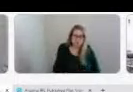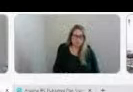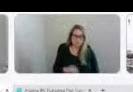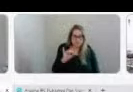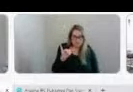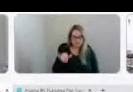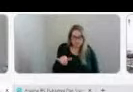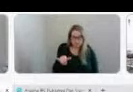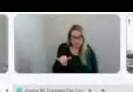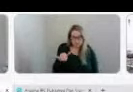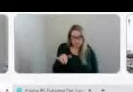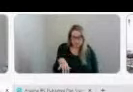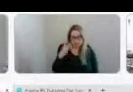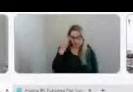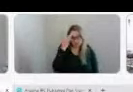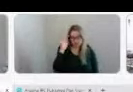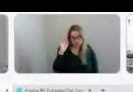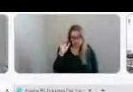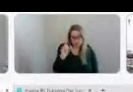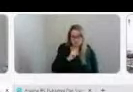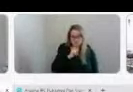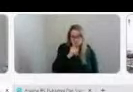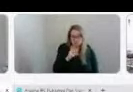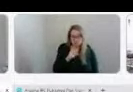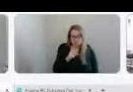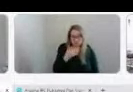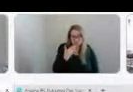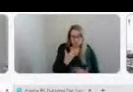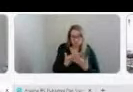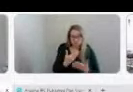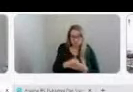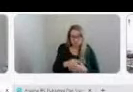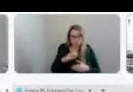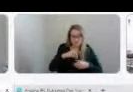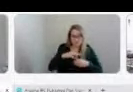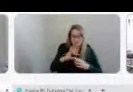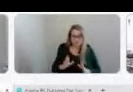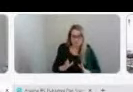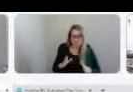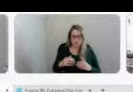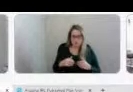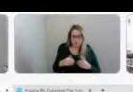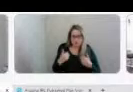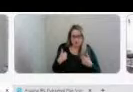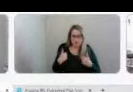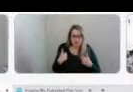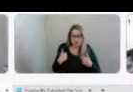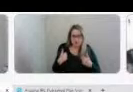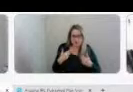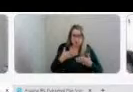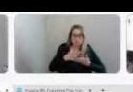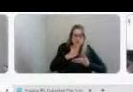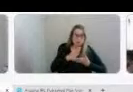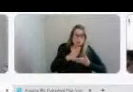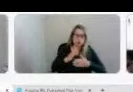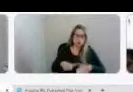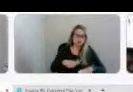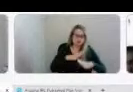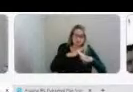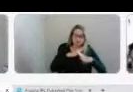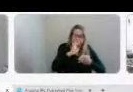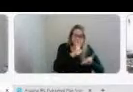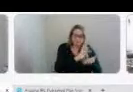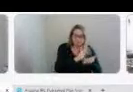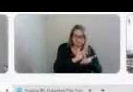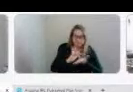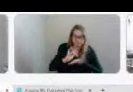genius that's really ingenuity the voters act requires and prohibits gerrymandering